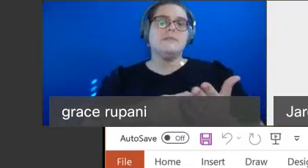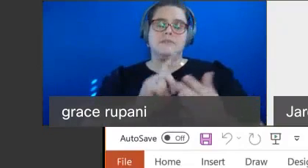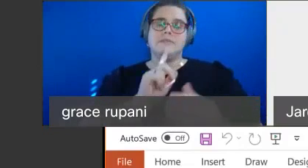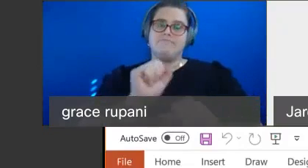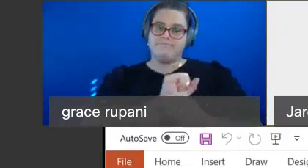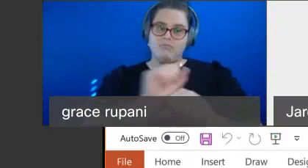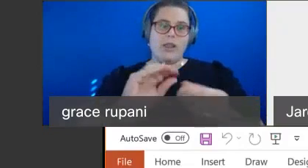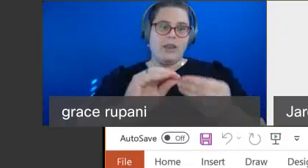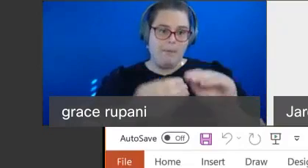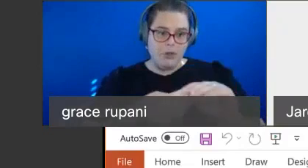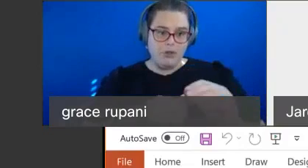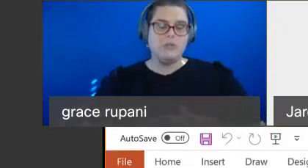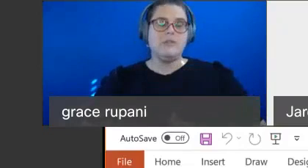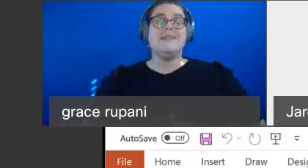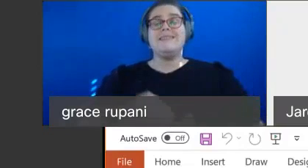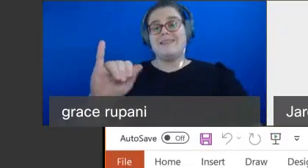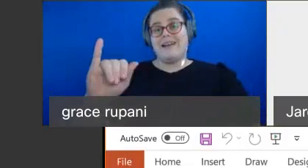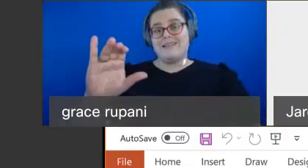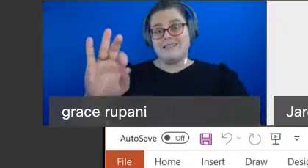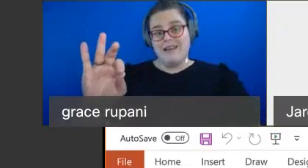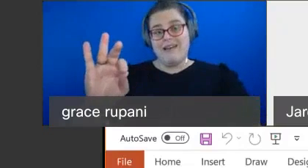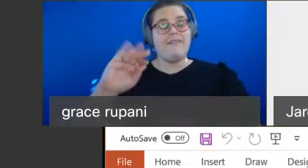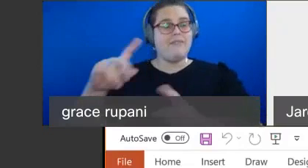Intermediate care facilities, it's been a 13%